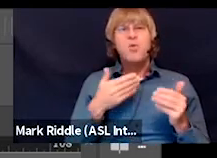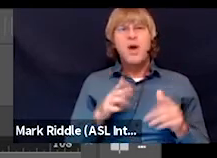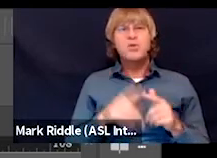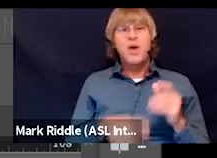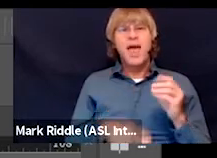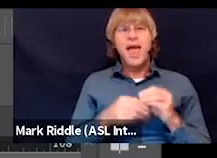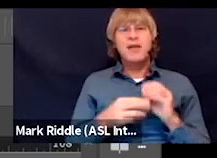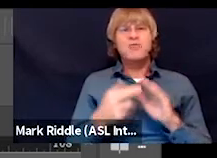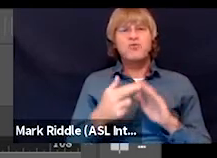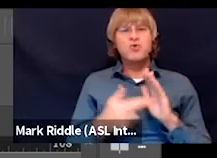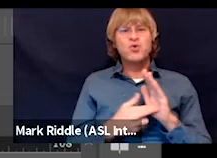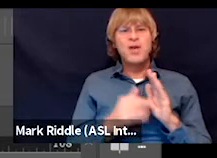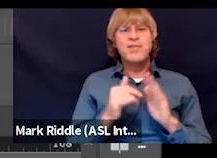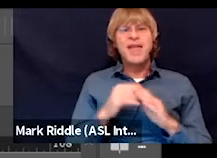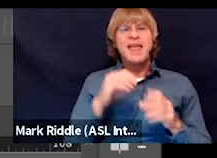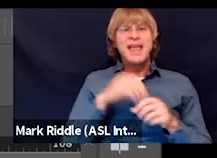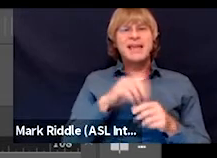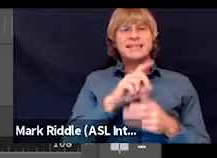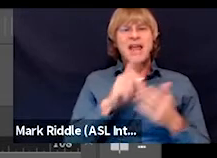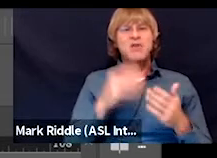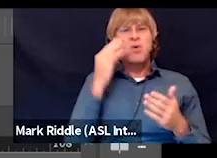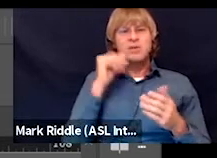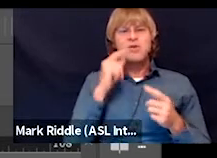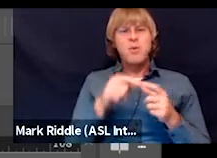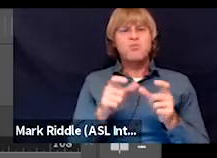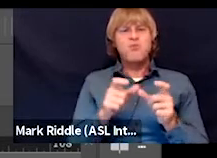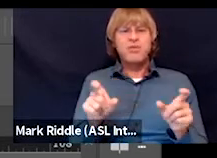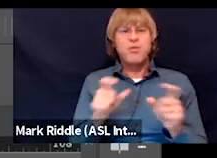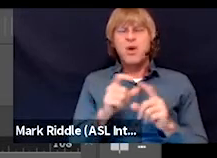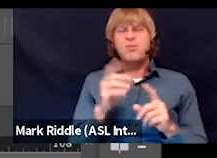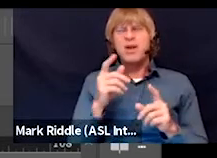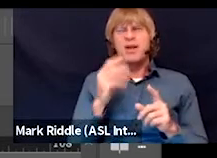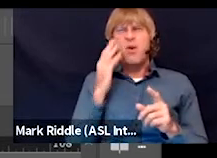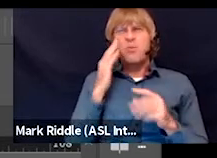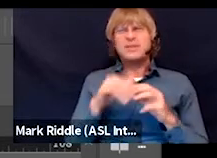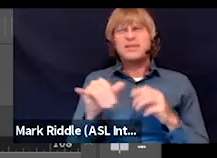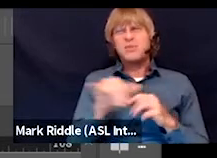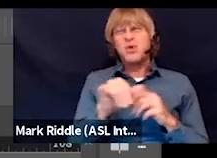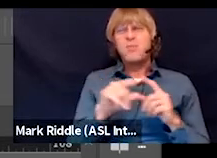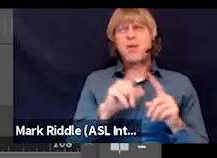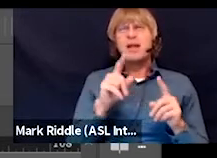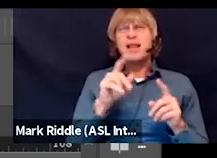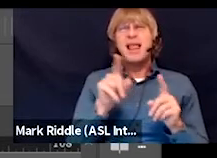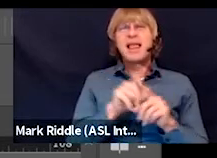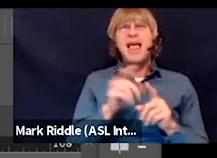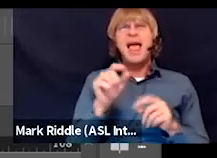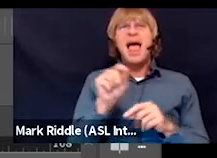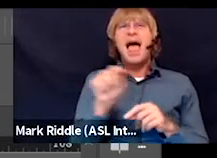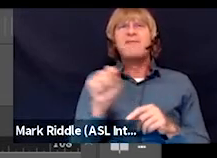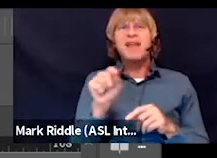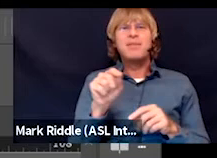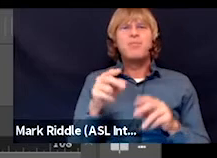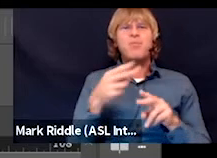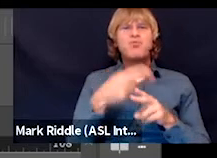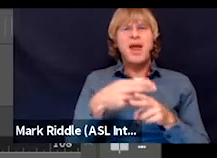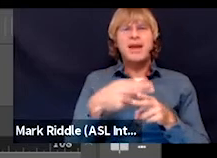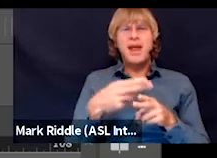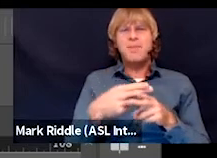a rule where InDesign knows not to break a word? Well, I guess it's kind of similar, such as a hyphenated brand name.